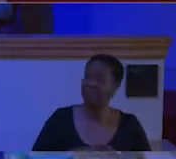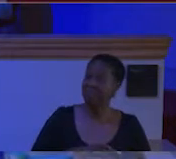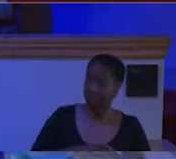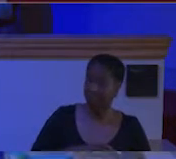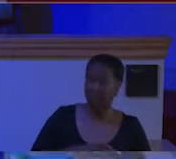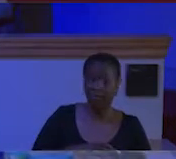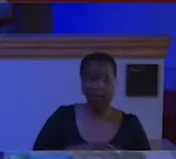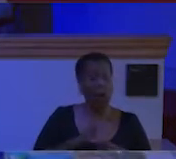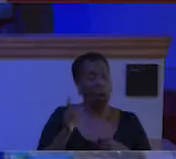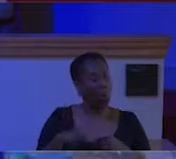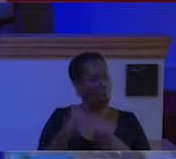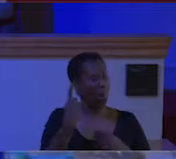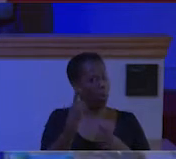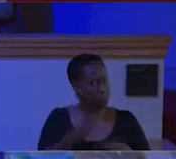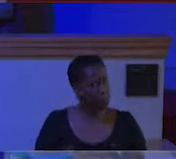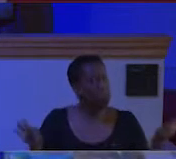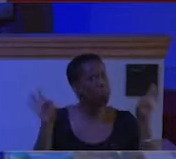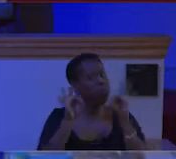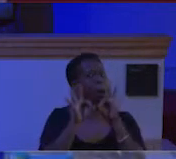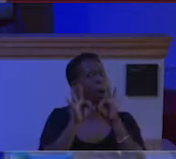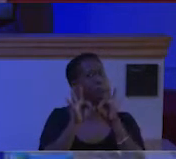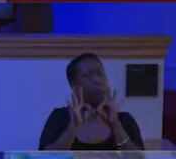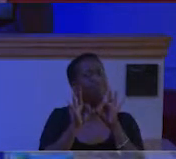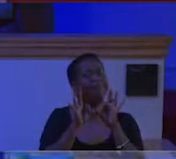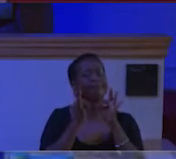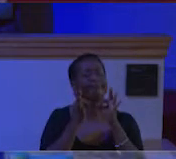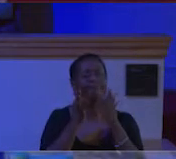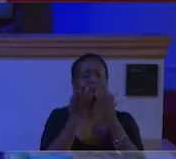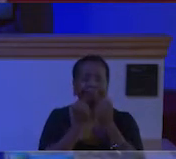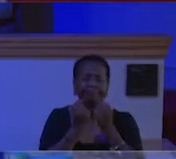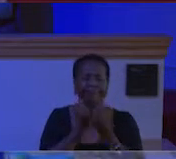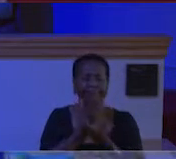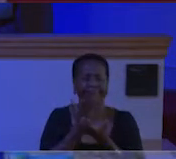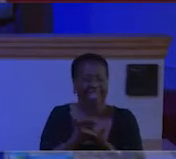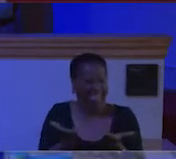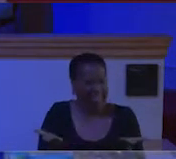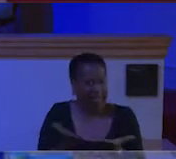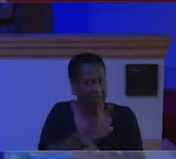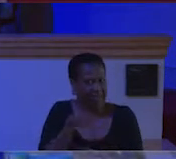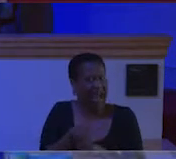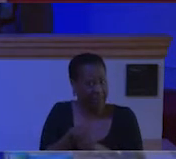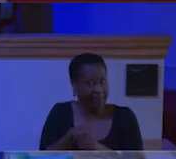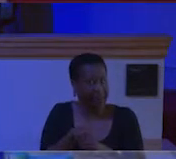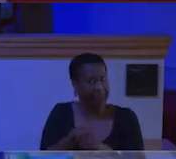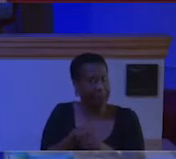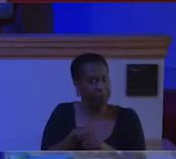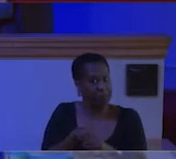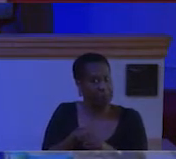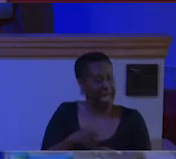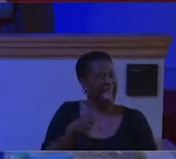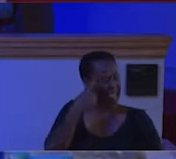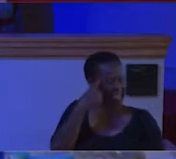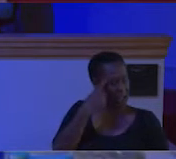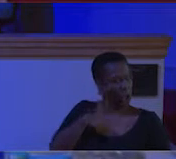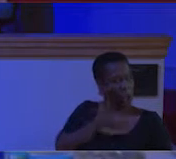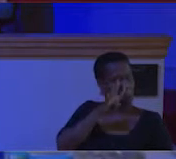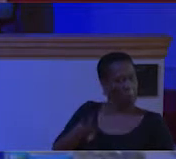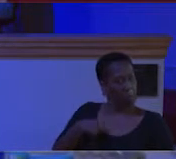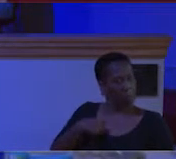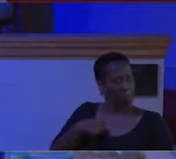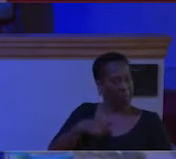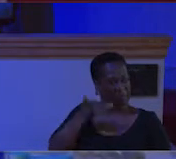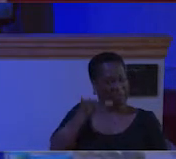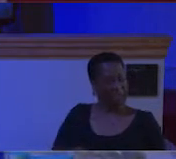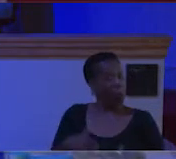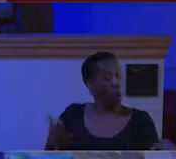the ingredients that we would invariably, I believe, neglect to include would be